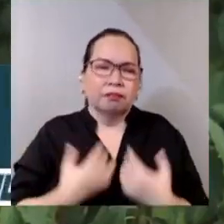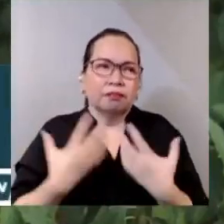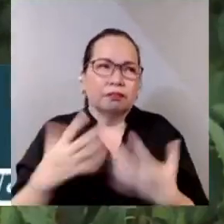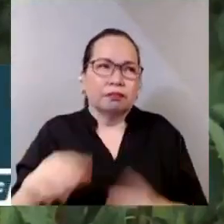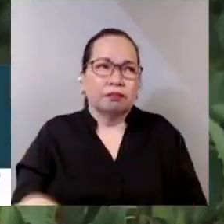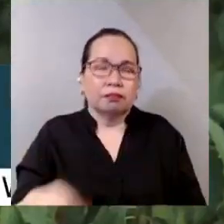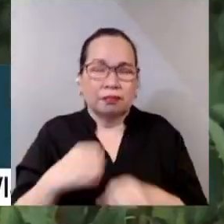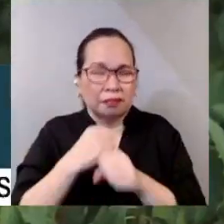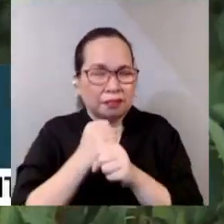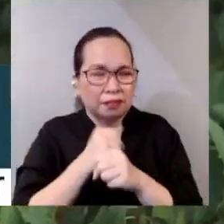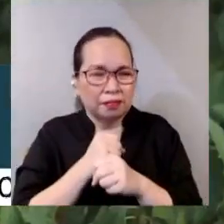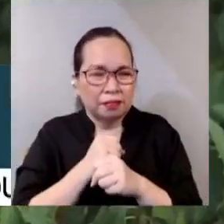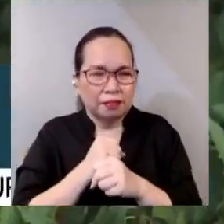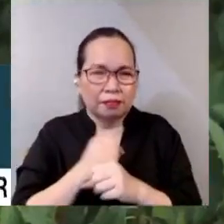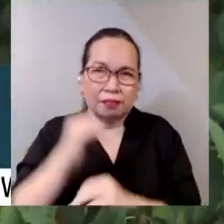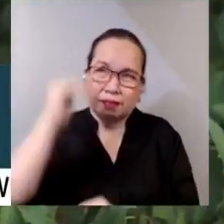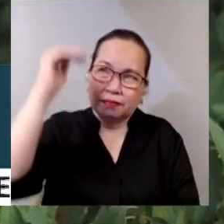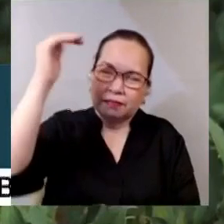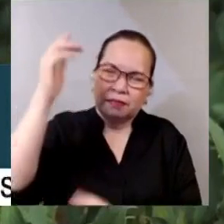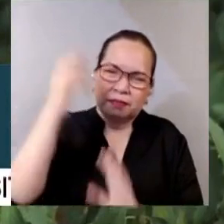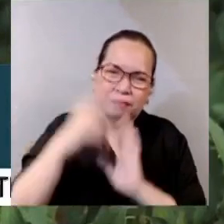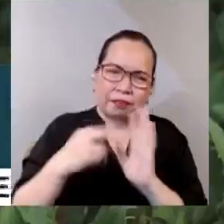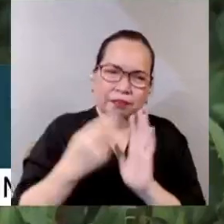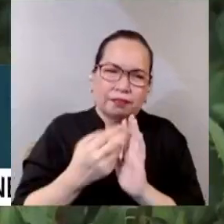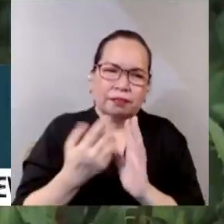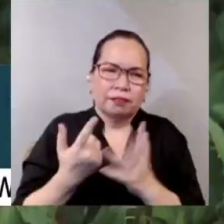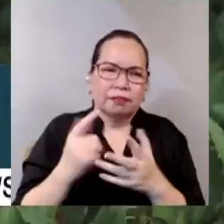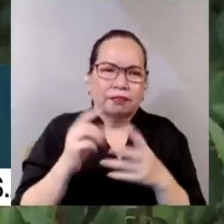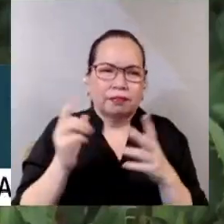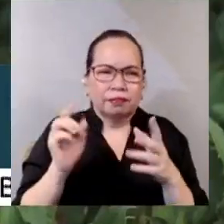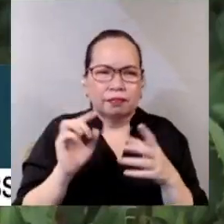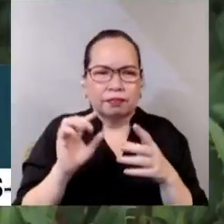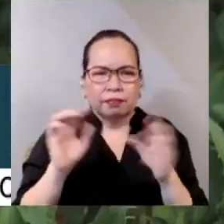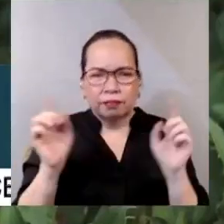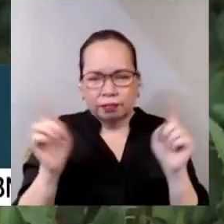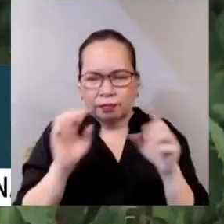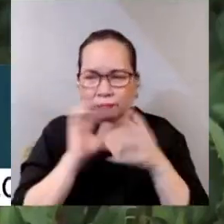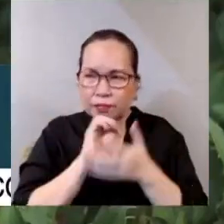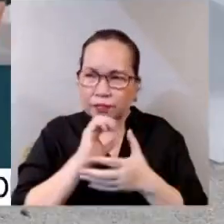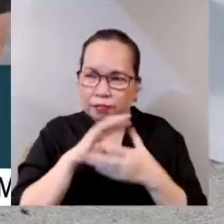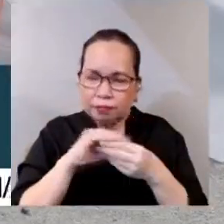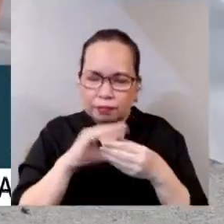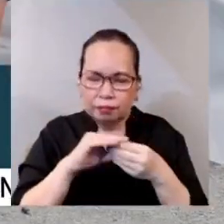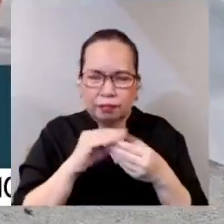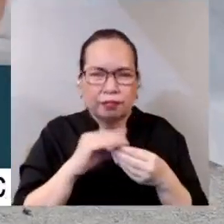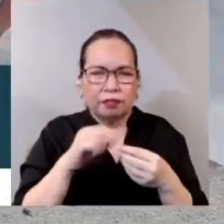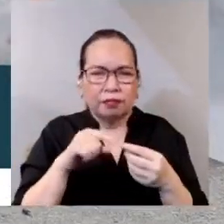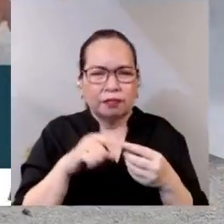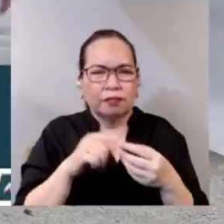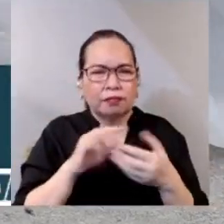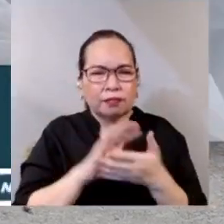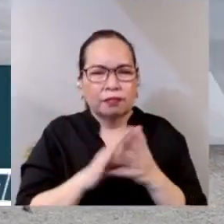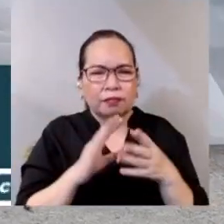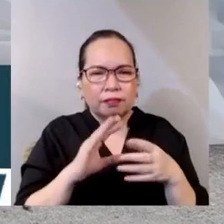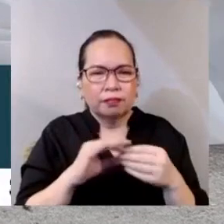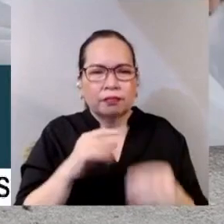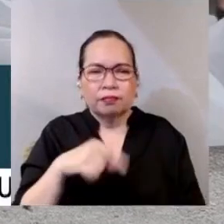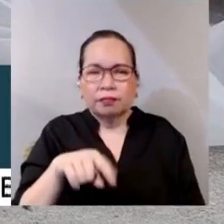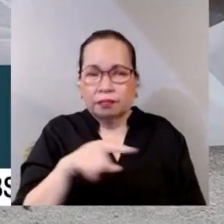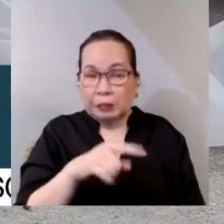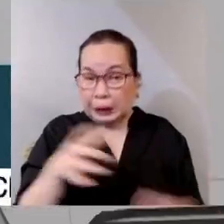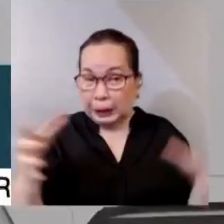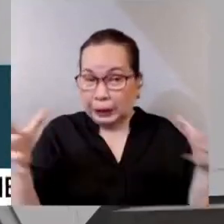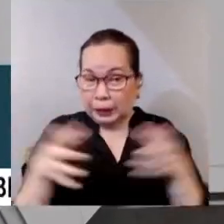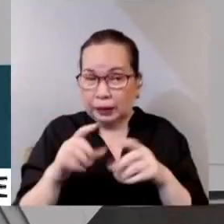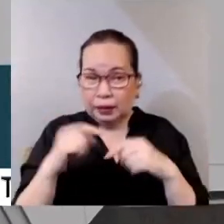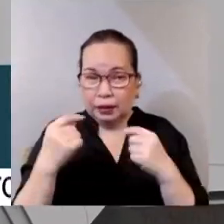create a character, and then I'll write a little poem about it, and or I'll write it into a story. Driving with his team from coast to coast,